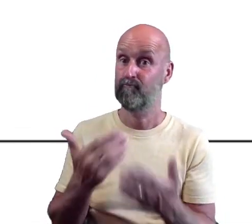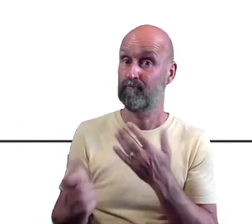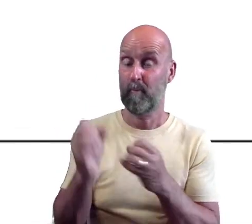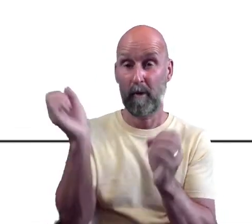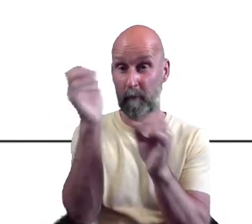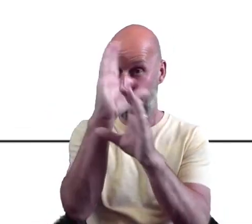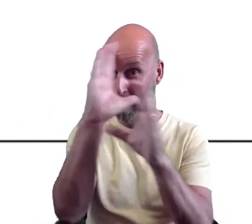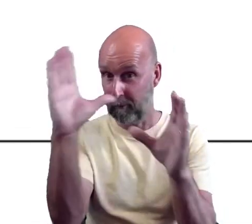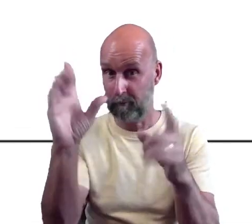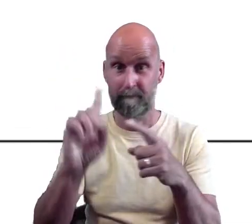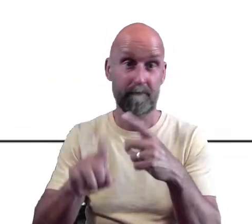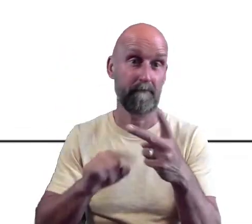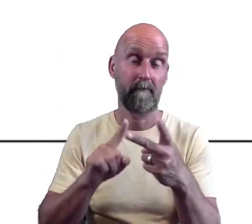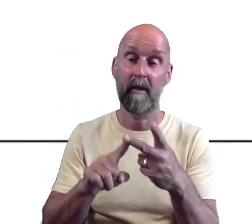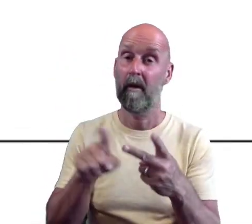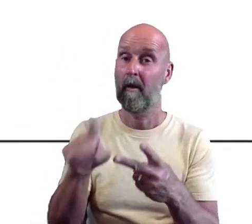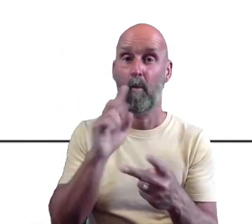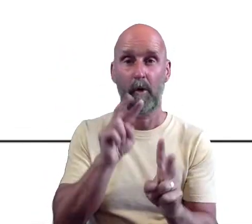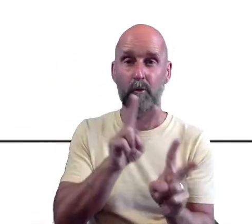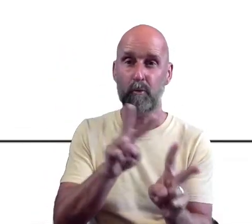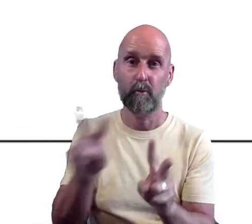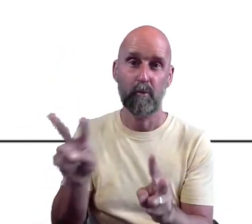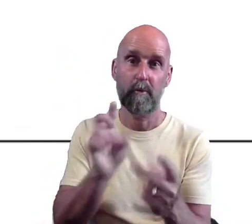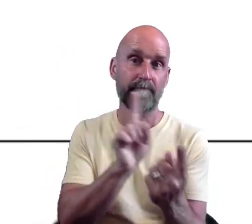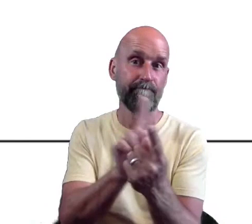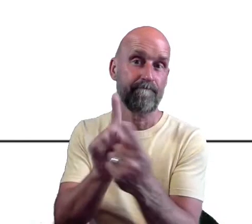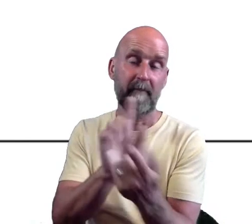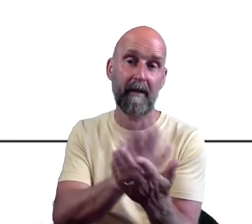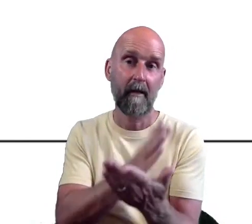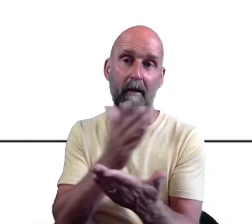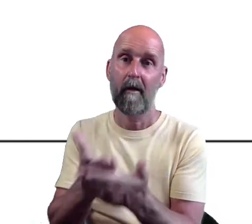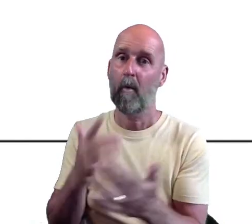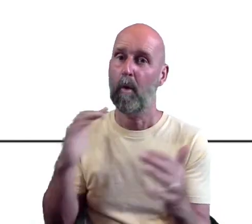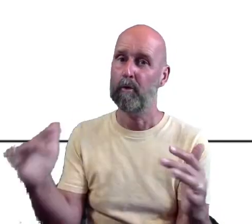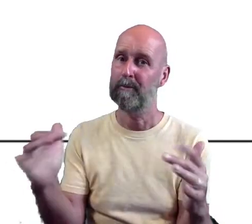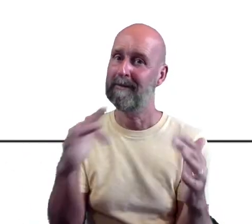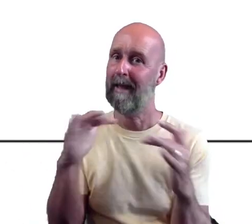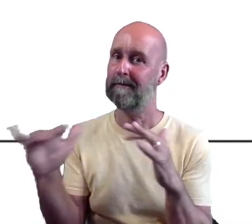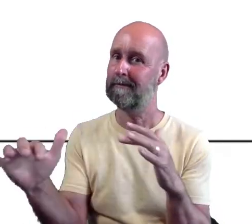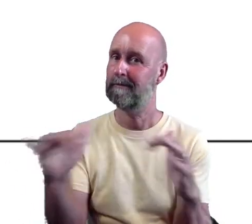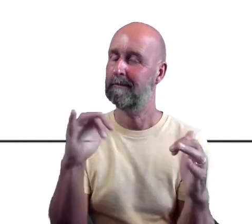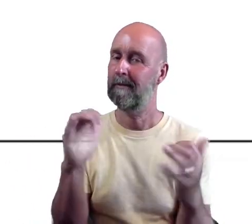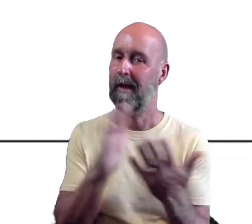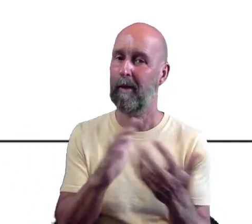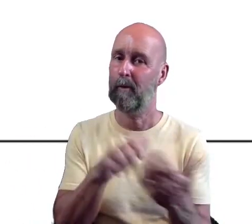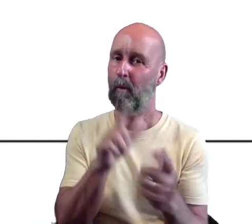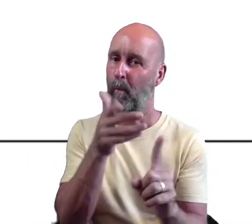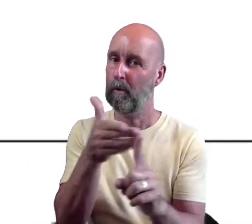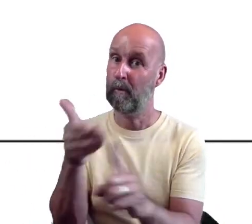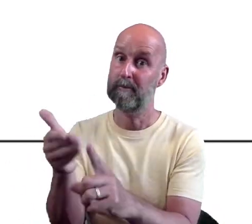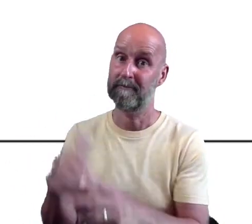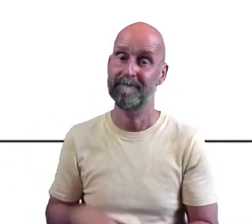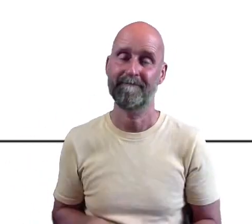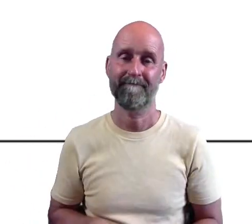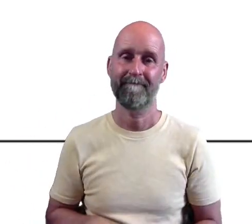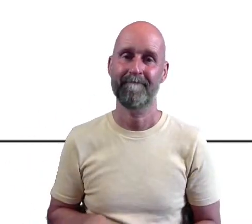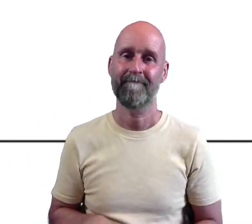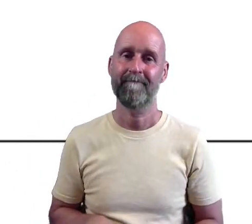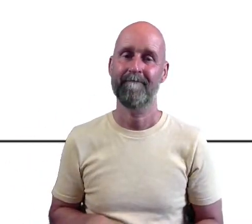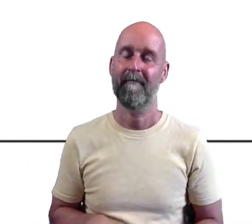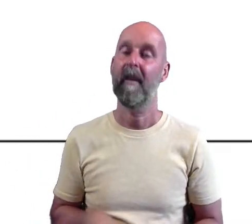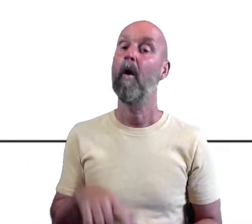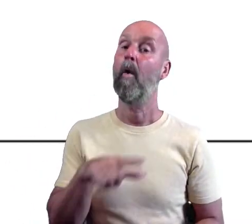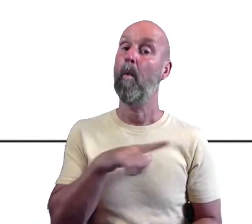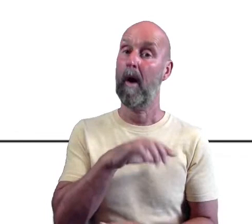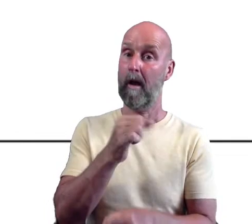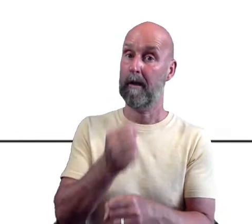or how you interpret what you encounter, what you sense in the world around you, what you notice. And what makes games